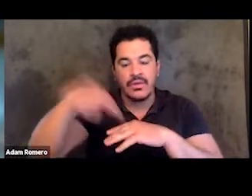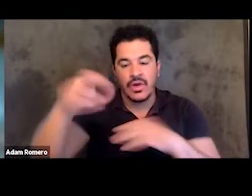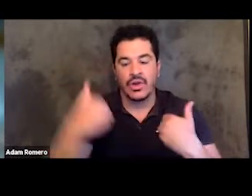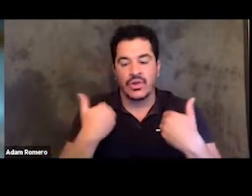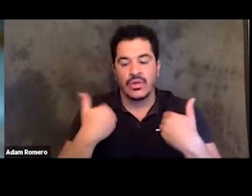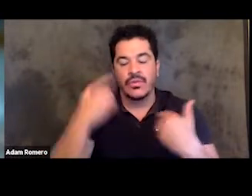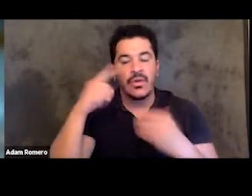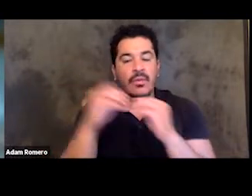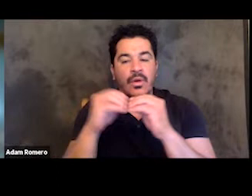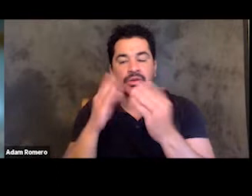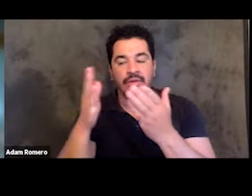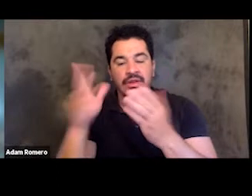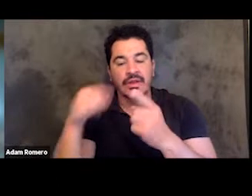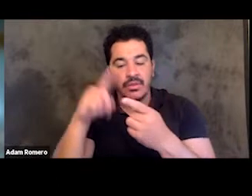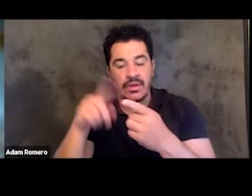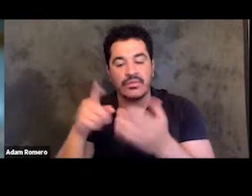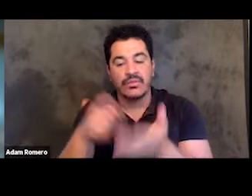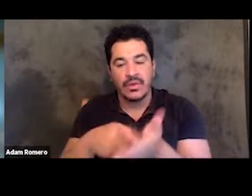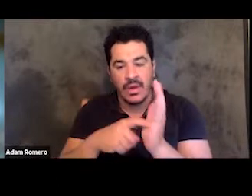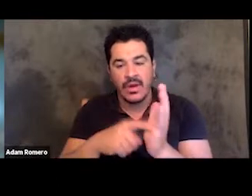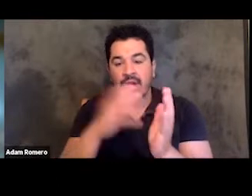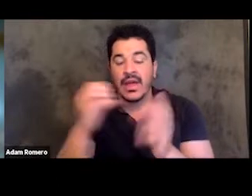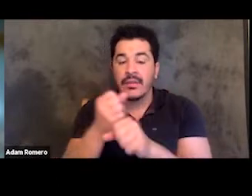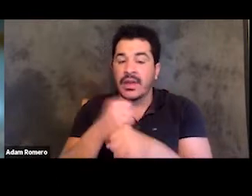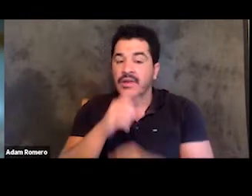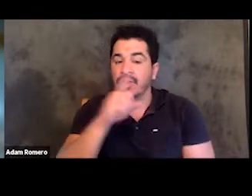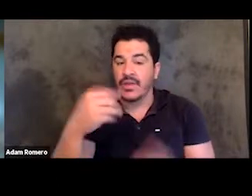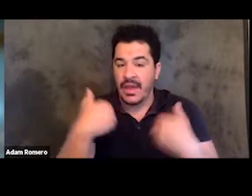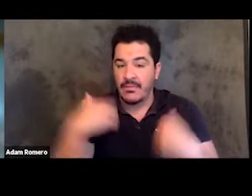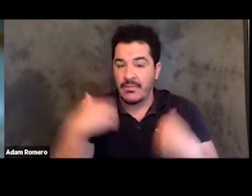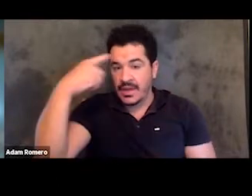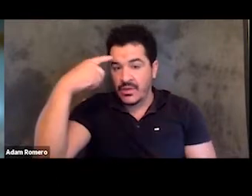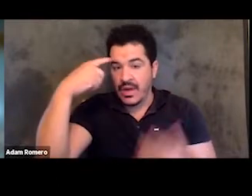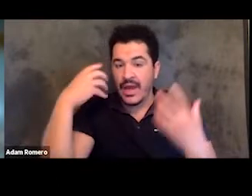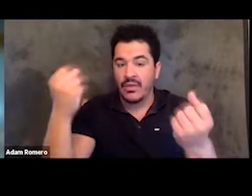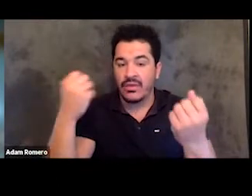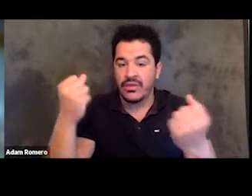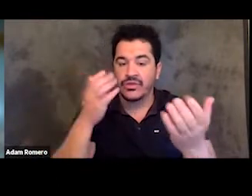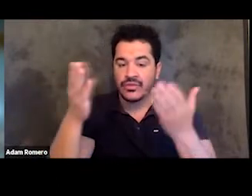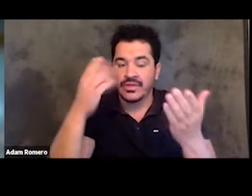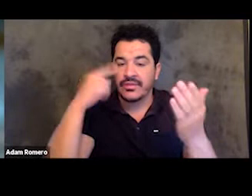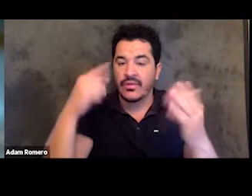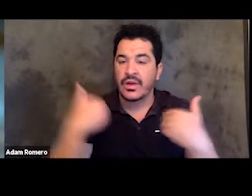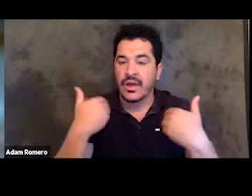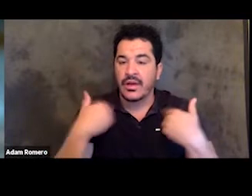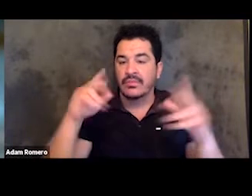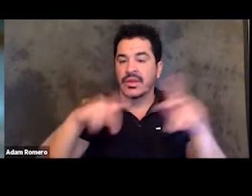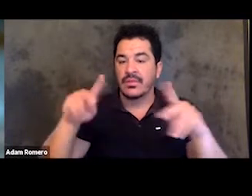necessary, and 3, ensuring access to mental health services for youth who need more focused support